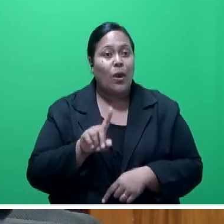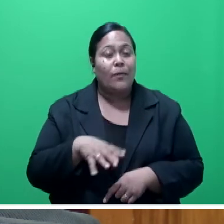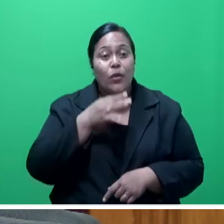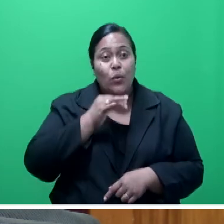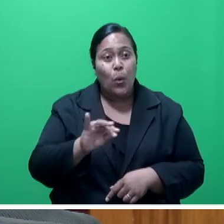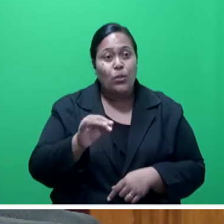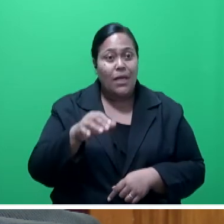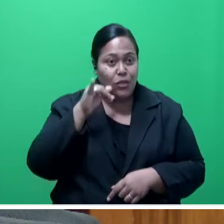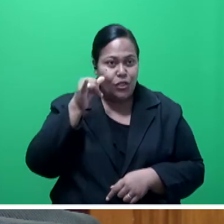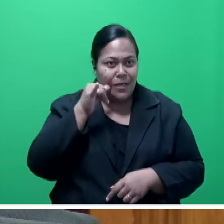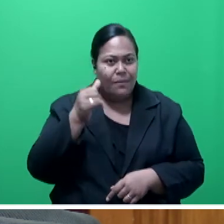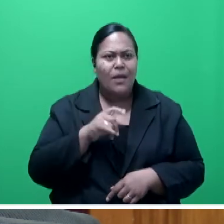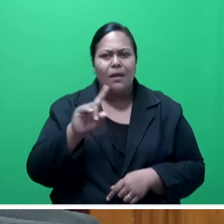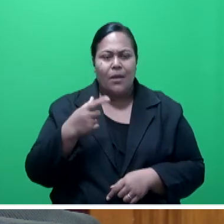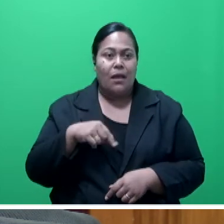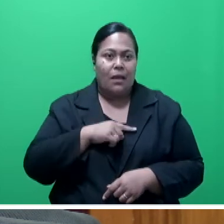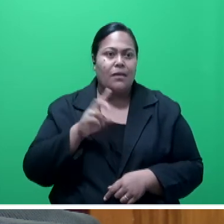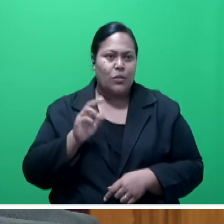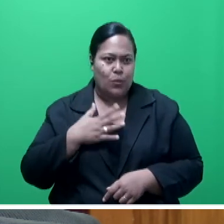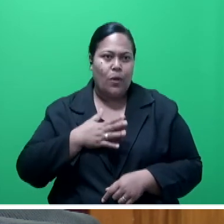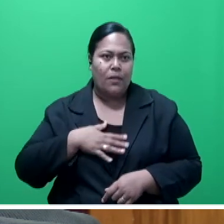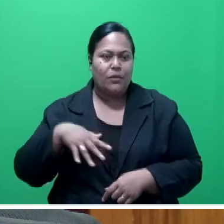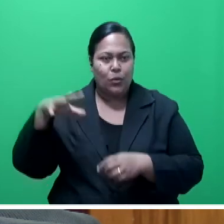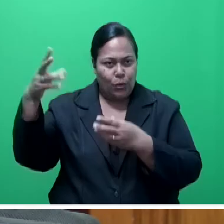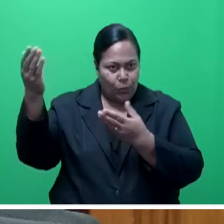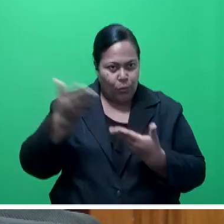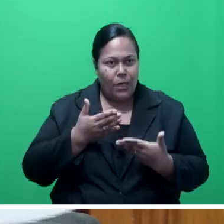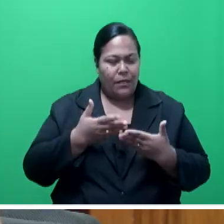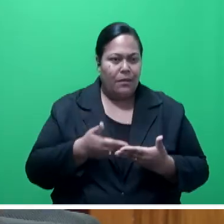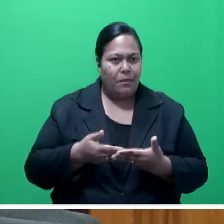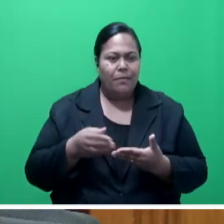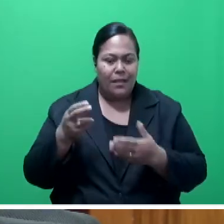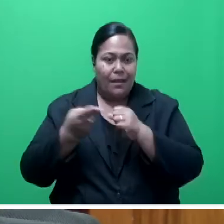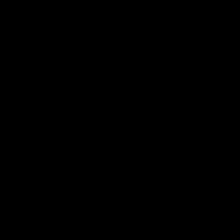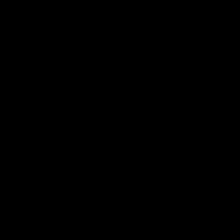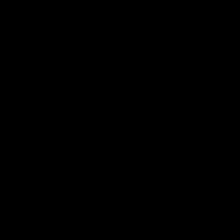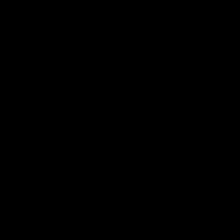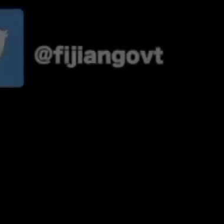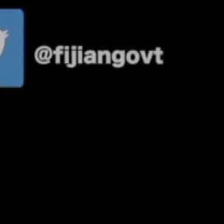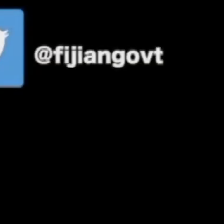dissemination of breeder sheep and breeder goat, the Boer goat, Mr. Speaker. So thank you.